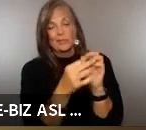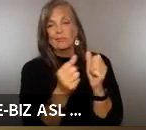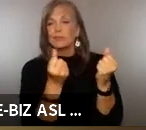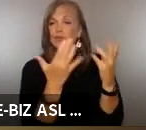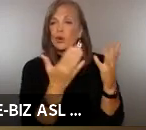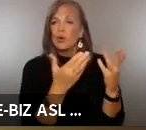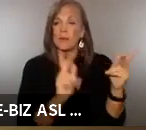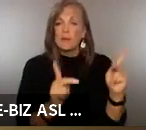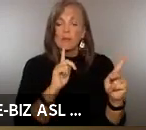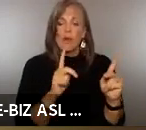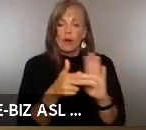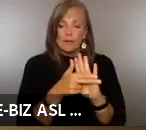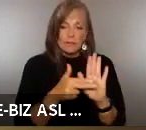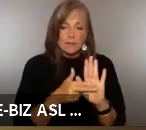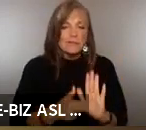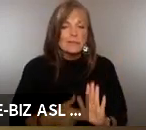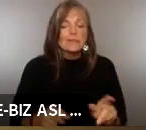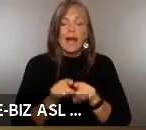because,